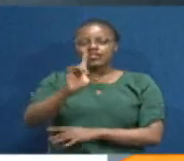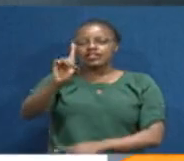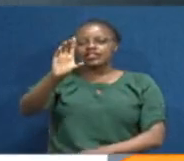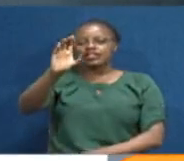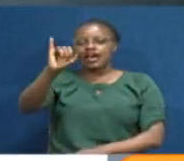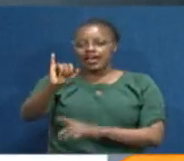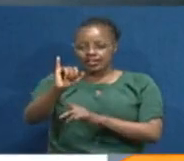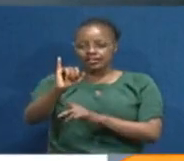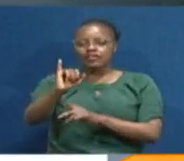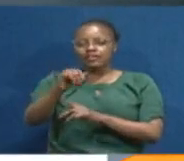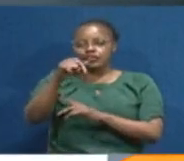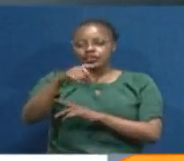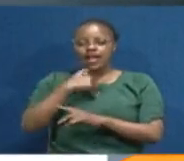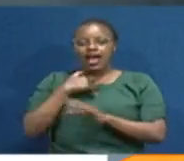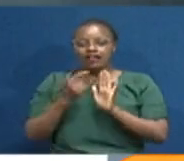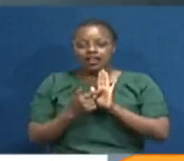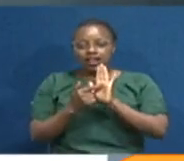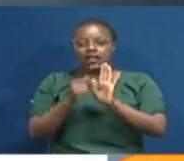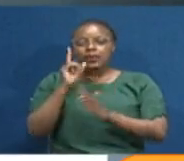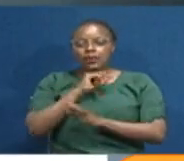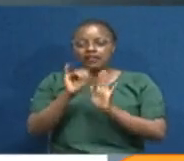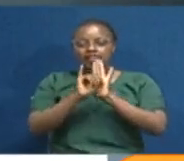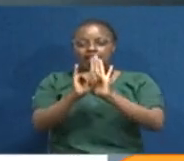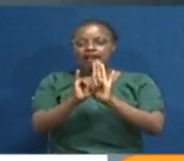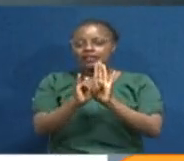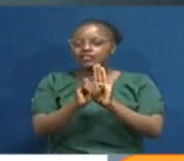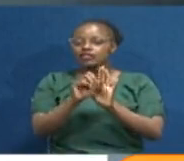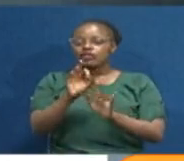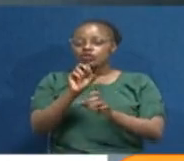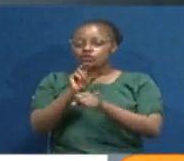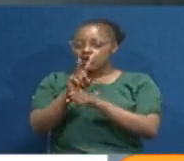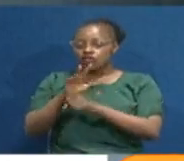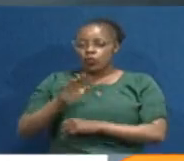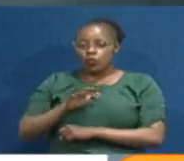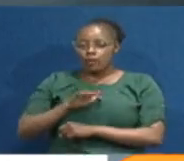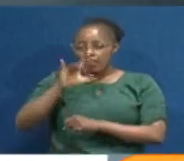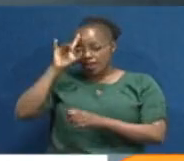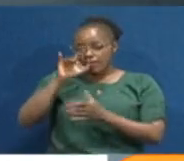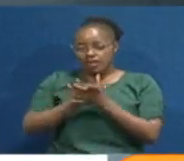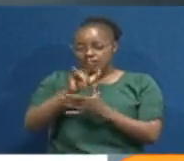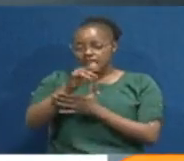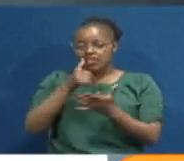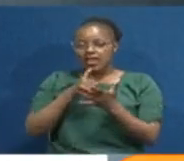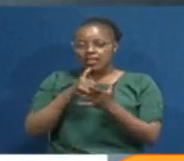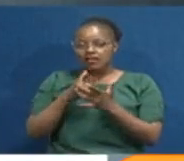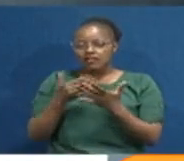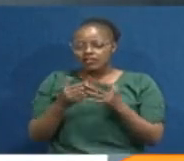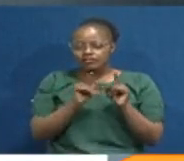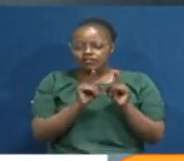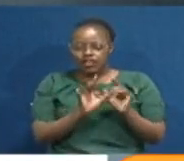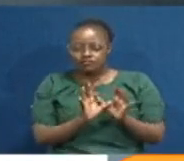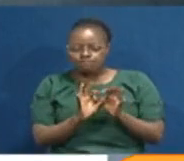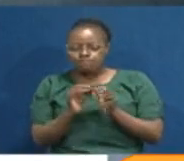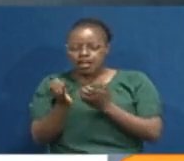Directorate of Criminal Investigations has revealed the identities of 12 women believed to be part of an